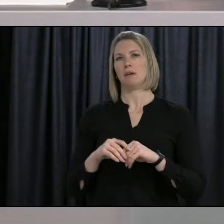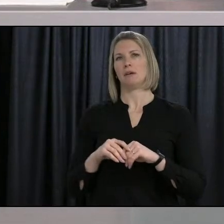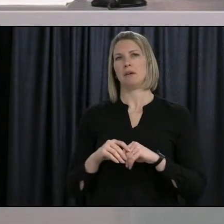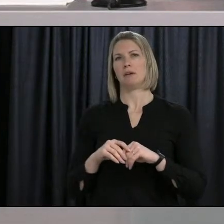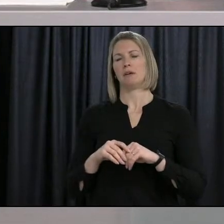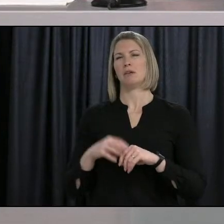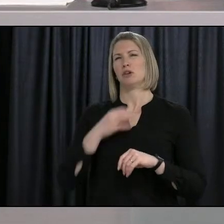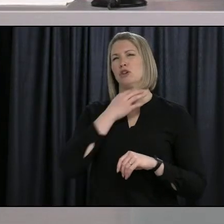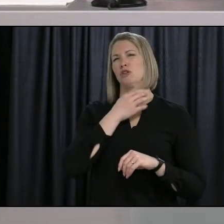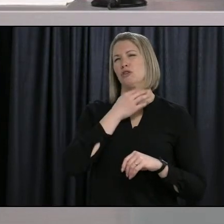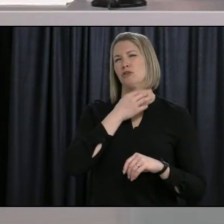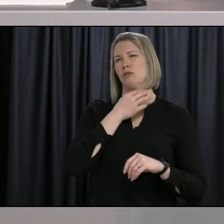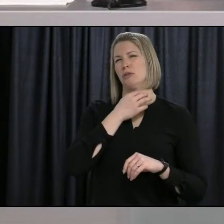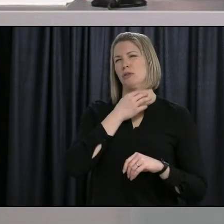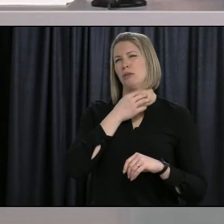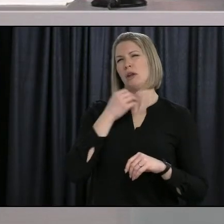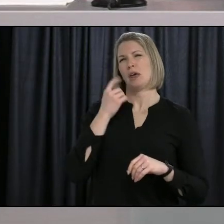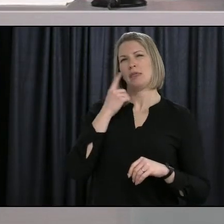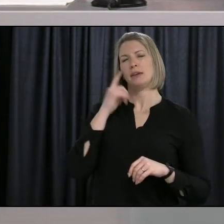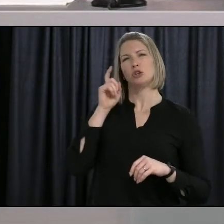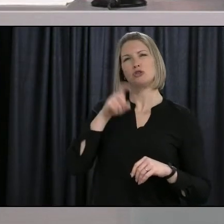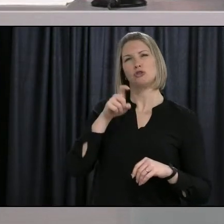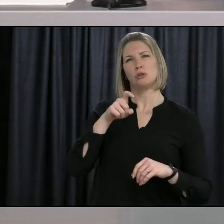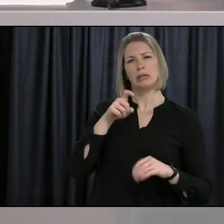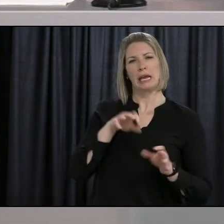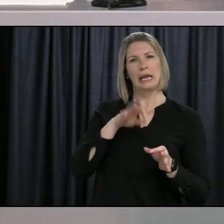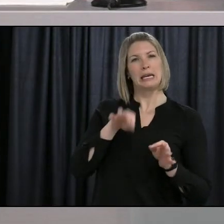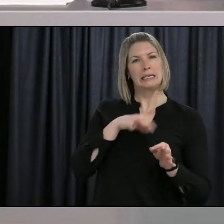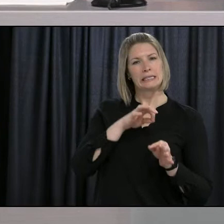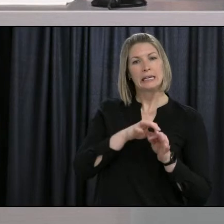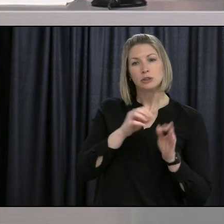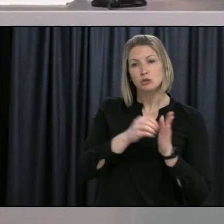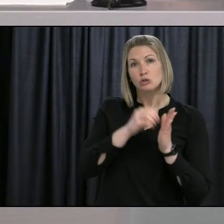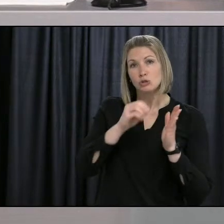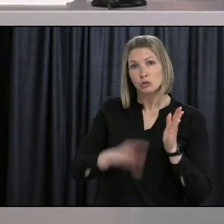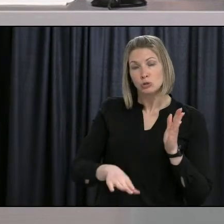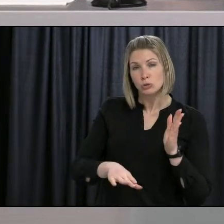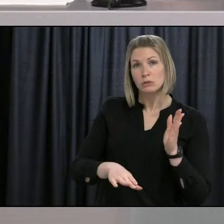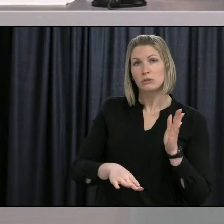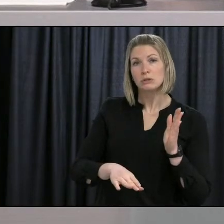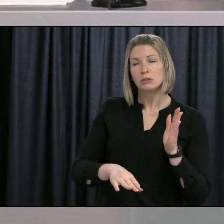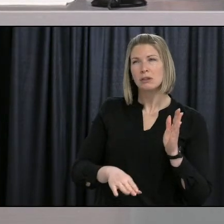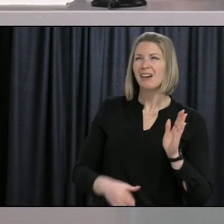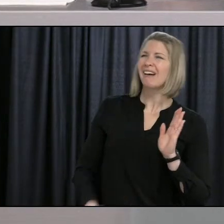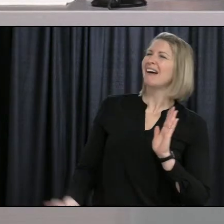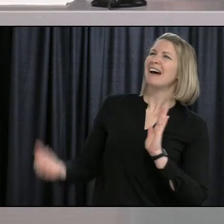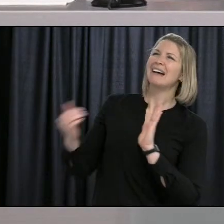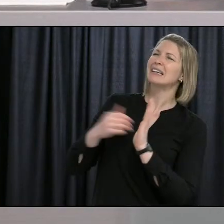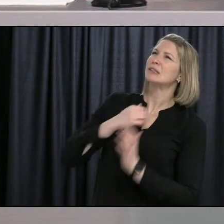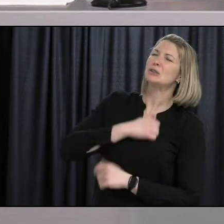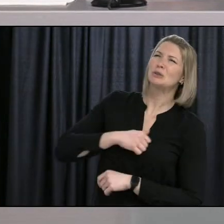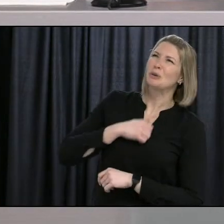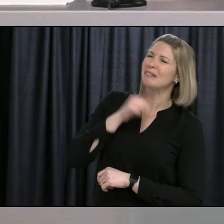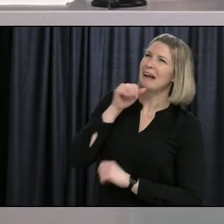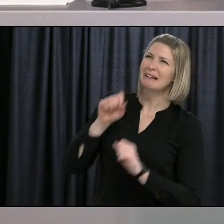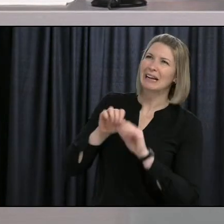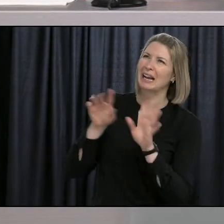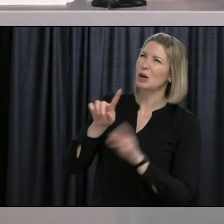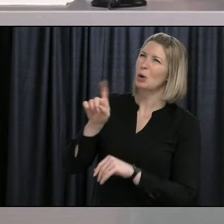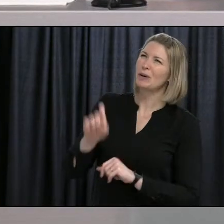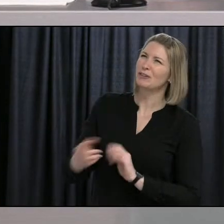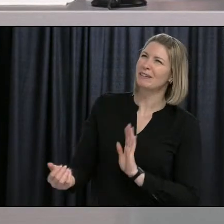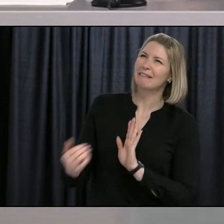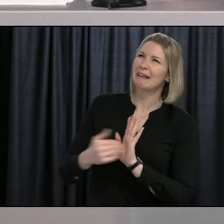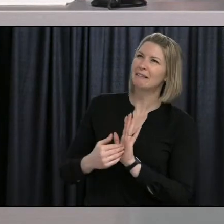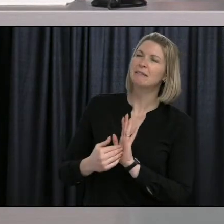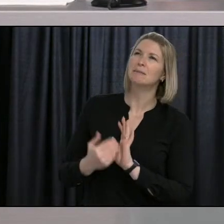testing in an effort to catch prevalence of the virus in areas where testing hasn't caught it? I'm sorry, Peter. Yeah, you broke up I there, really couldn't hear what you were